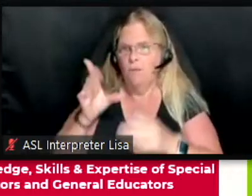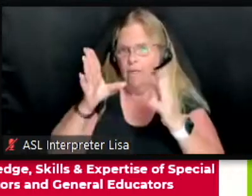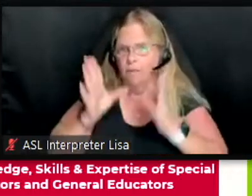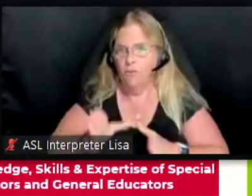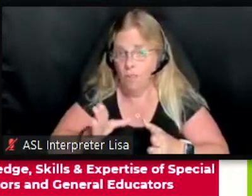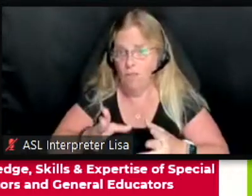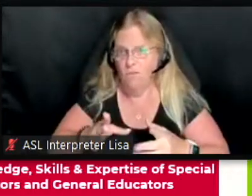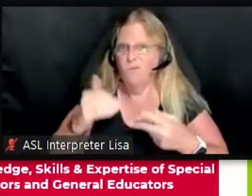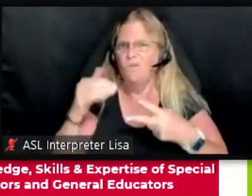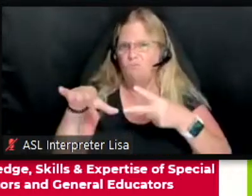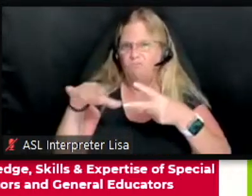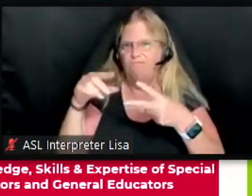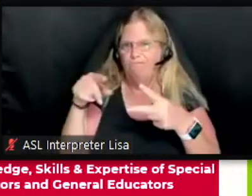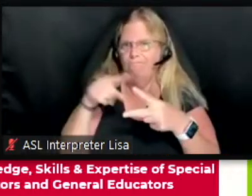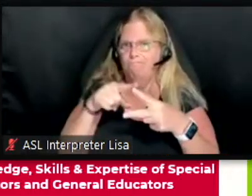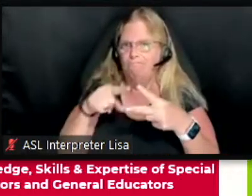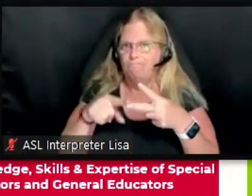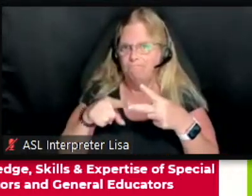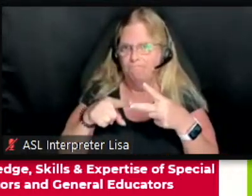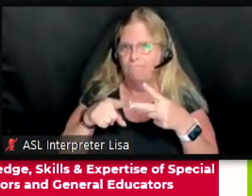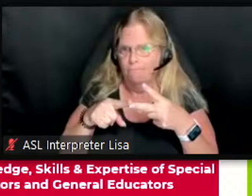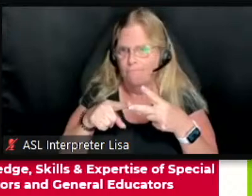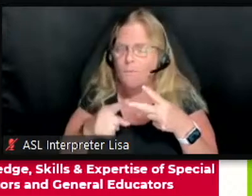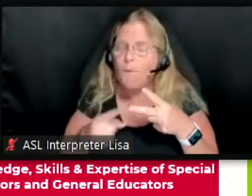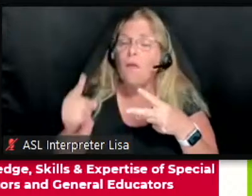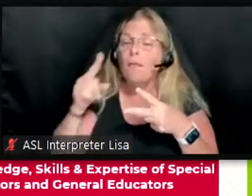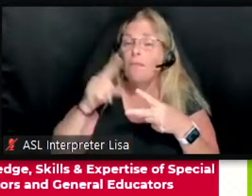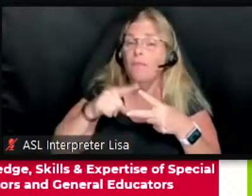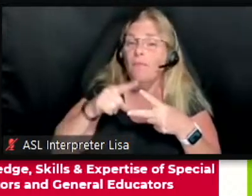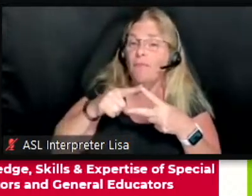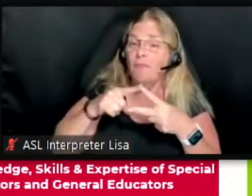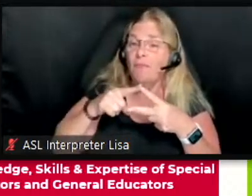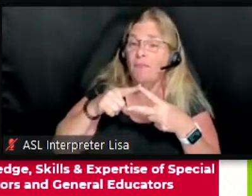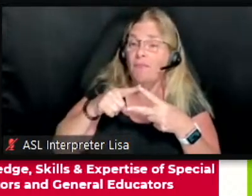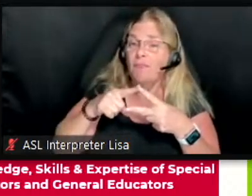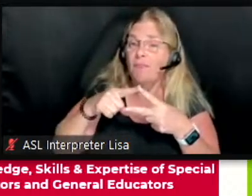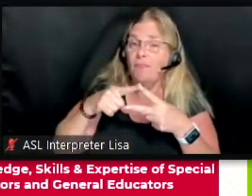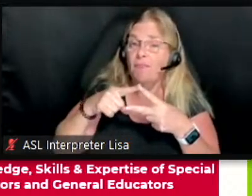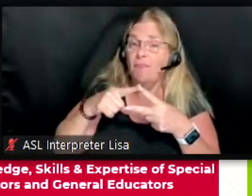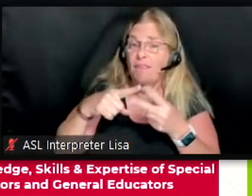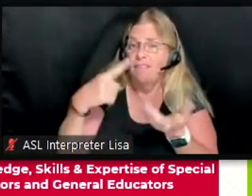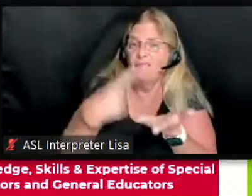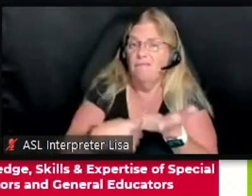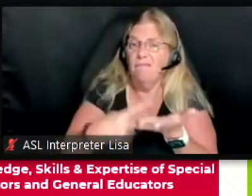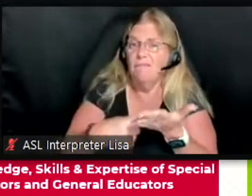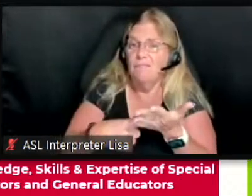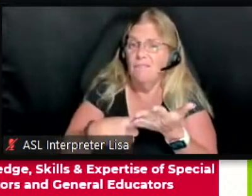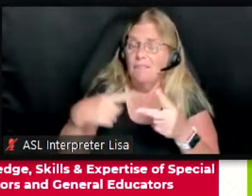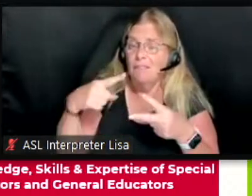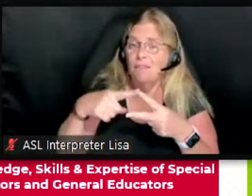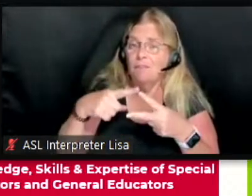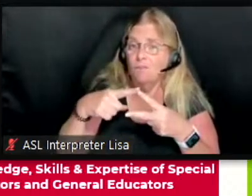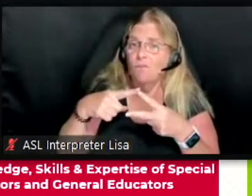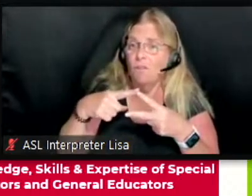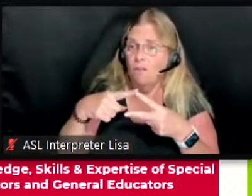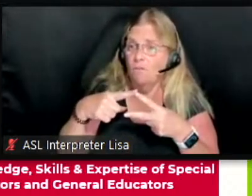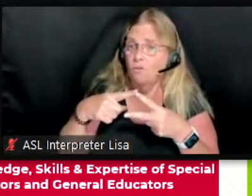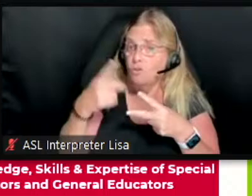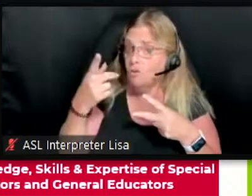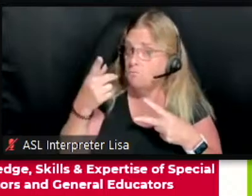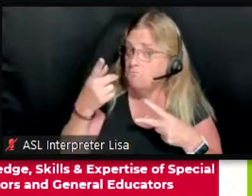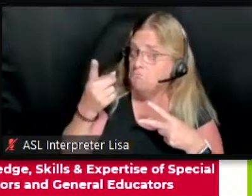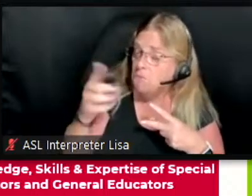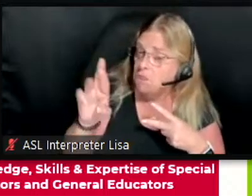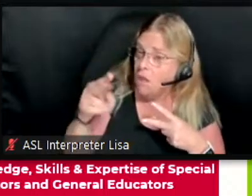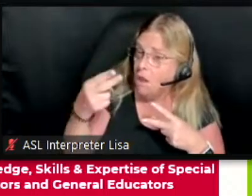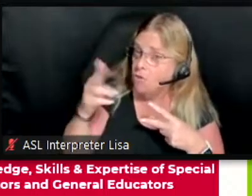pieces. And I think the first piece on the knowledge, skills, and expertise, Dr. Hickman, anything you want to share